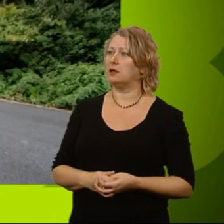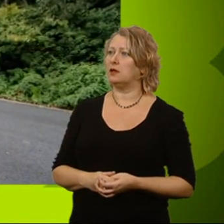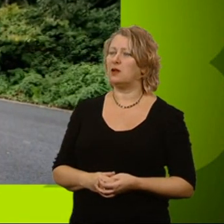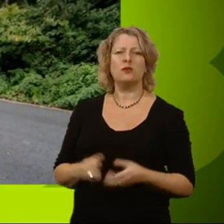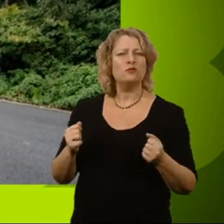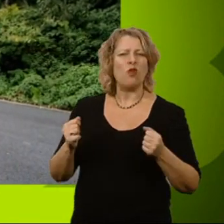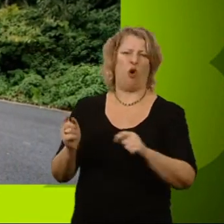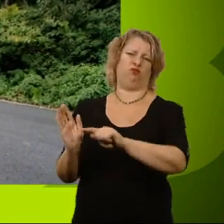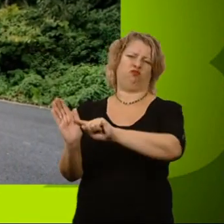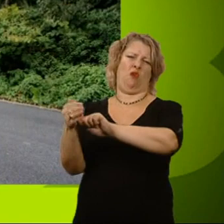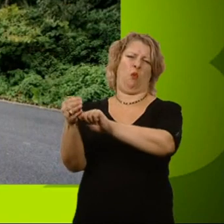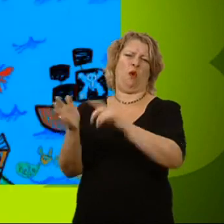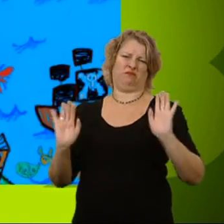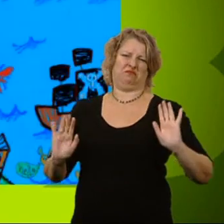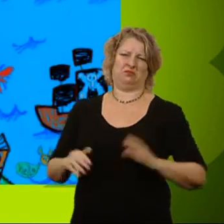Oh, it's just around the corner.